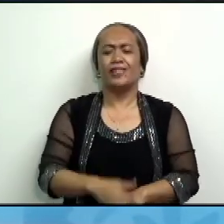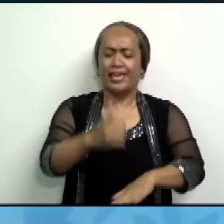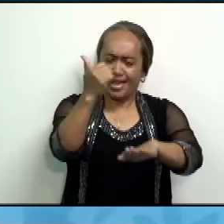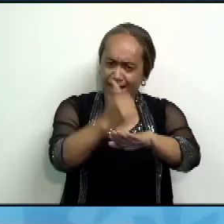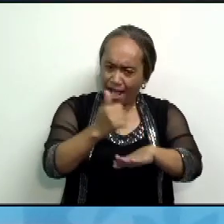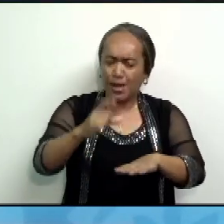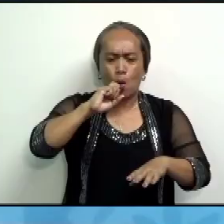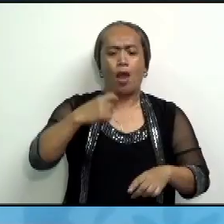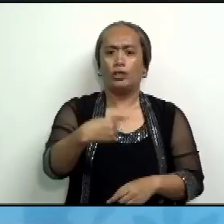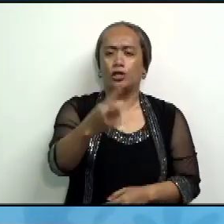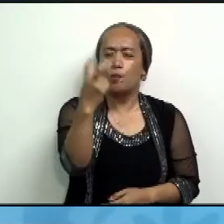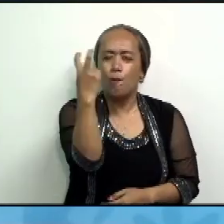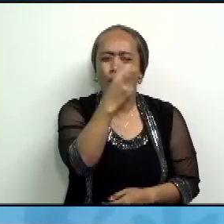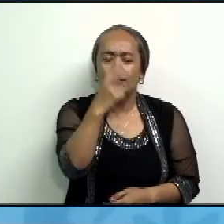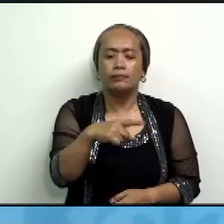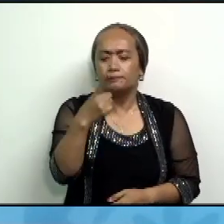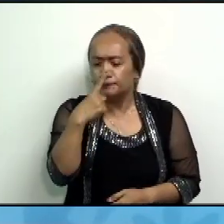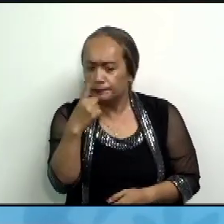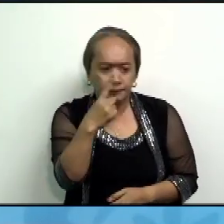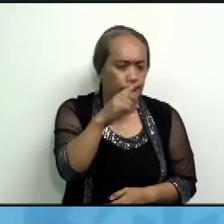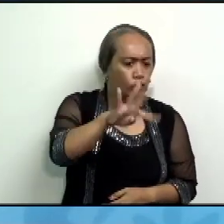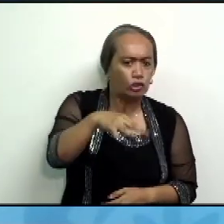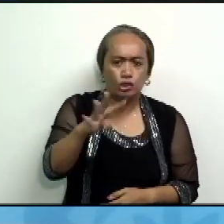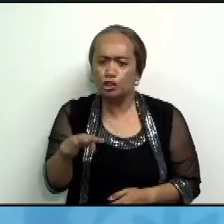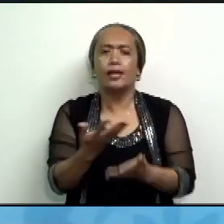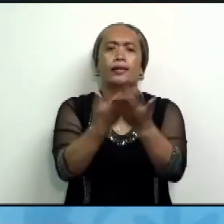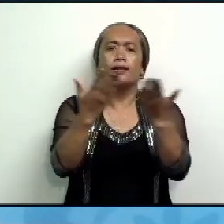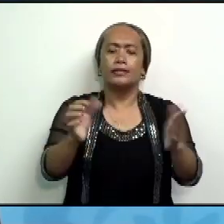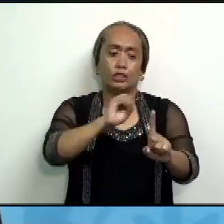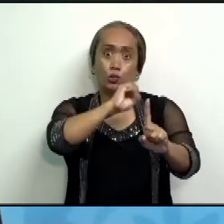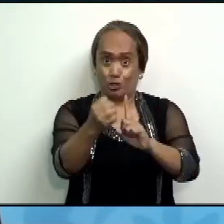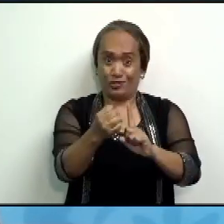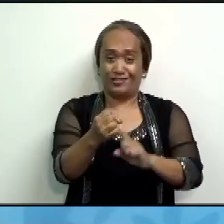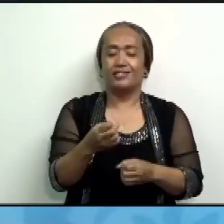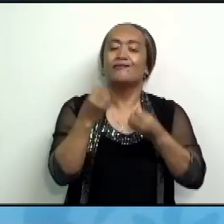Government will continue to monitor the situation closely and keep you